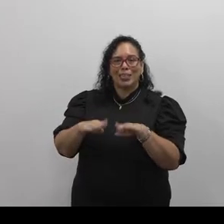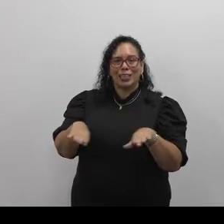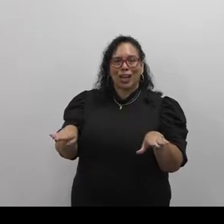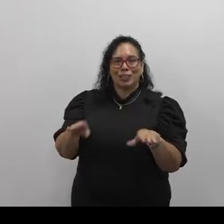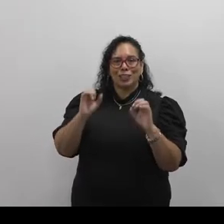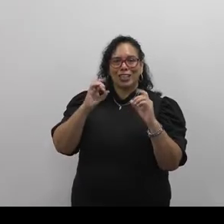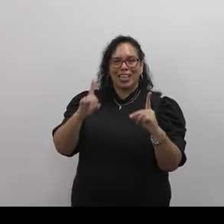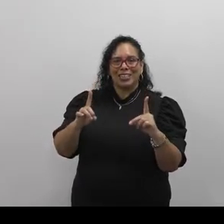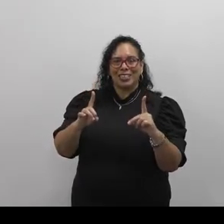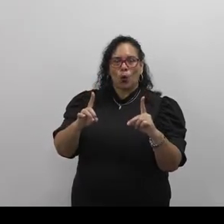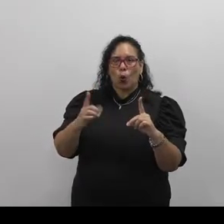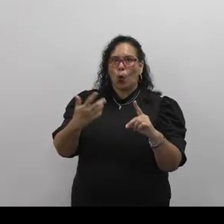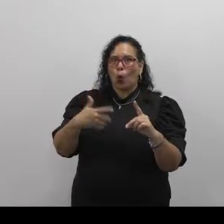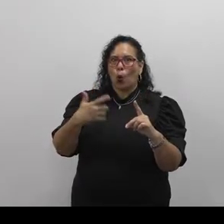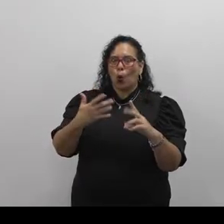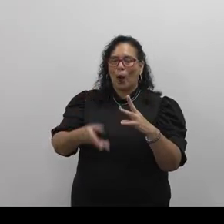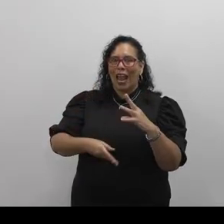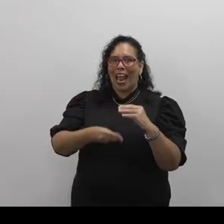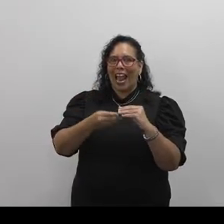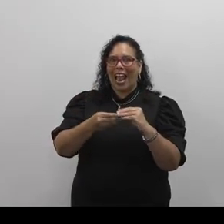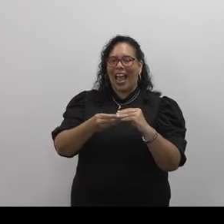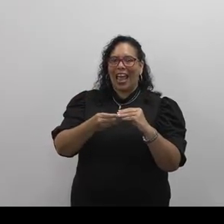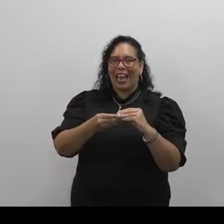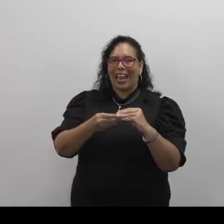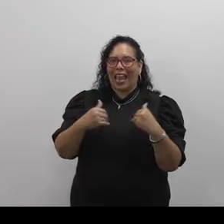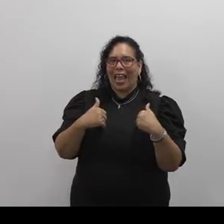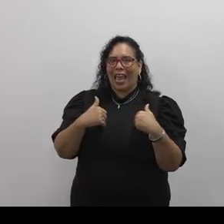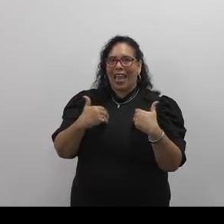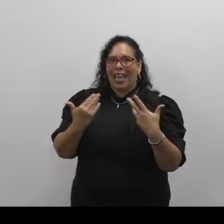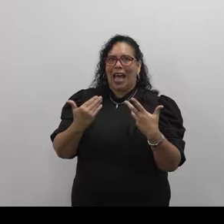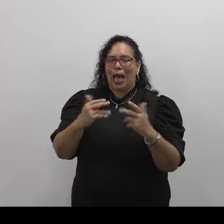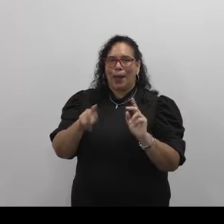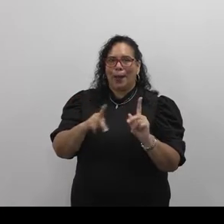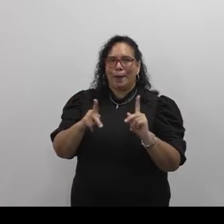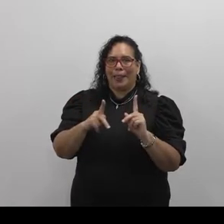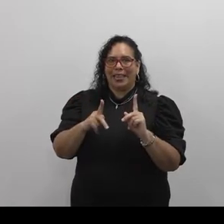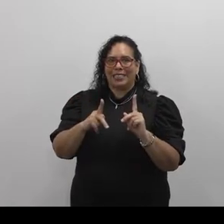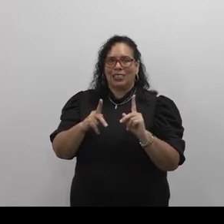entail unique circumstances, which I'll get to in a short while.